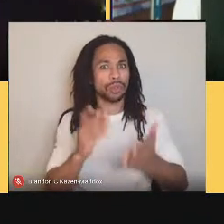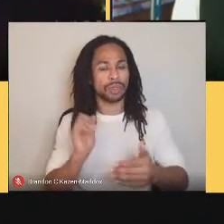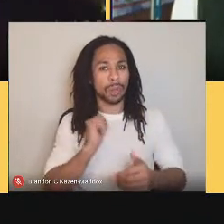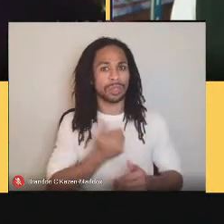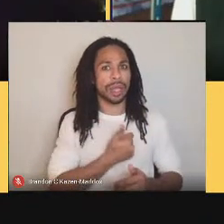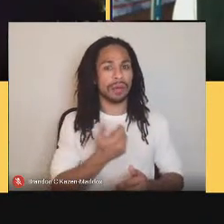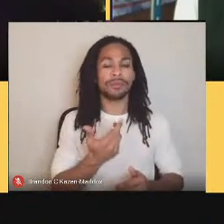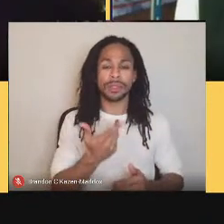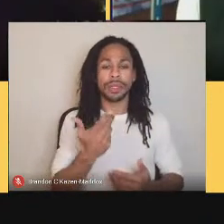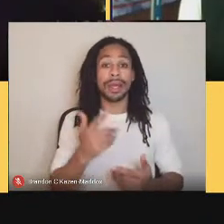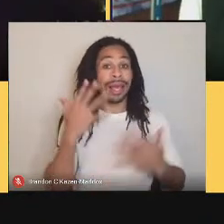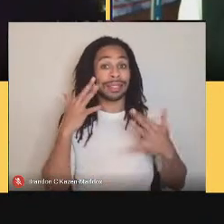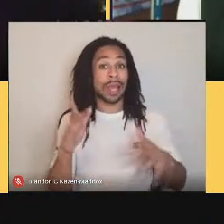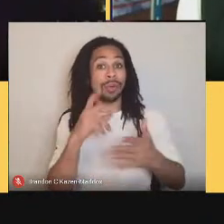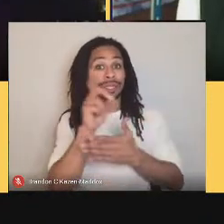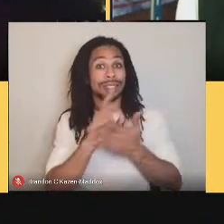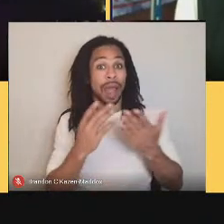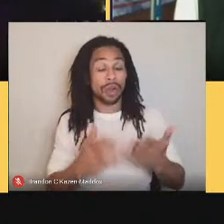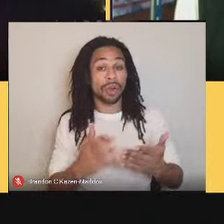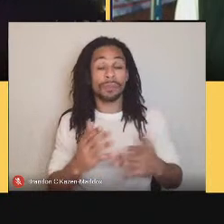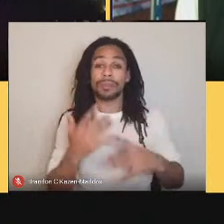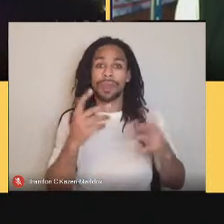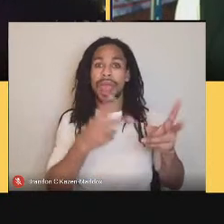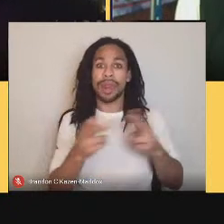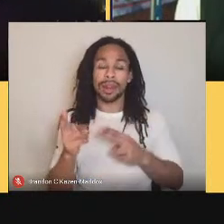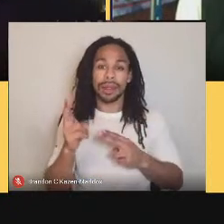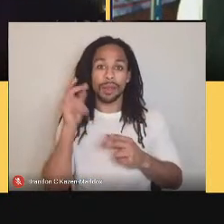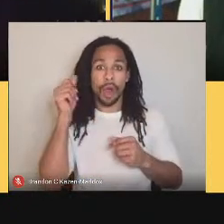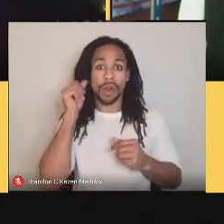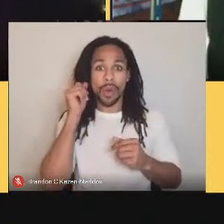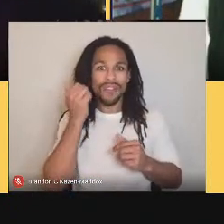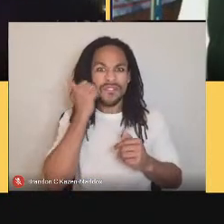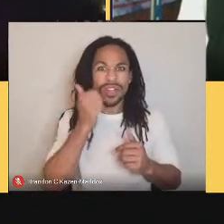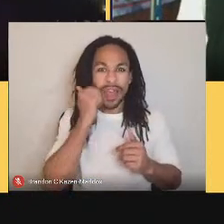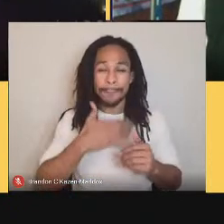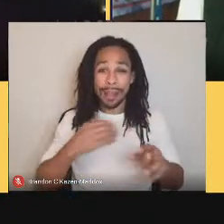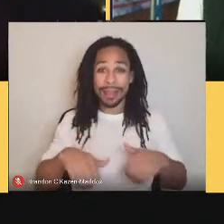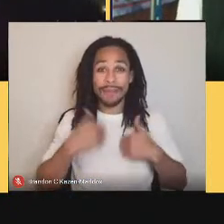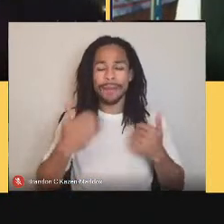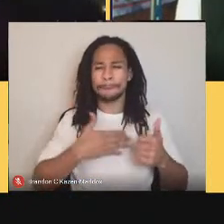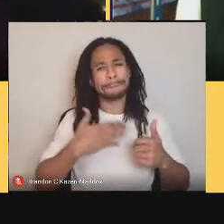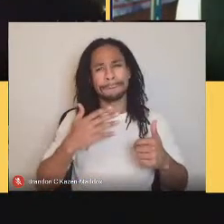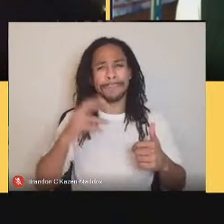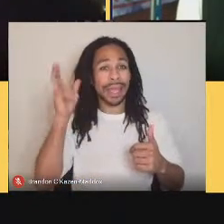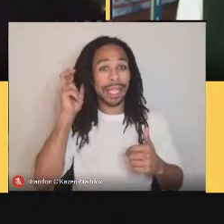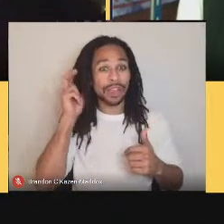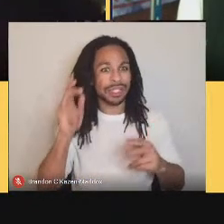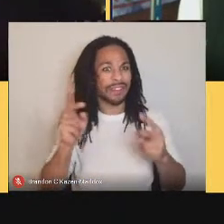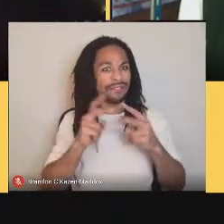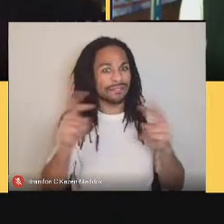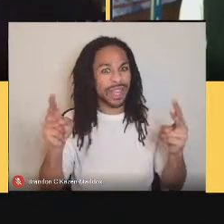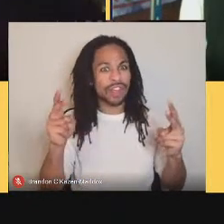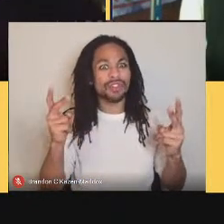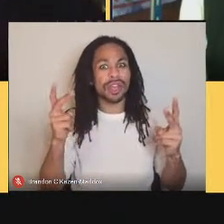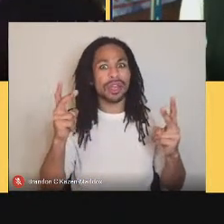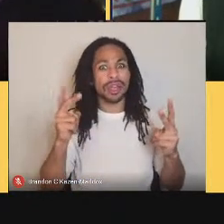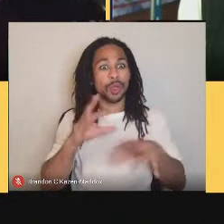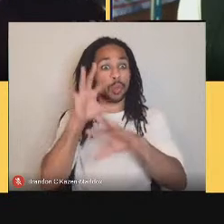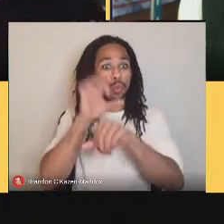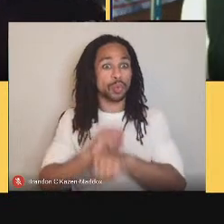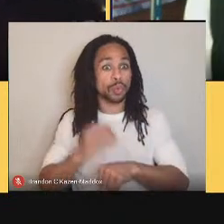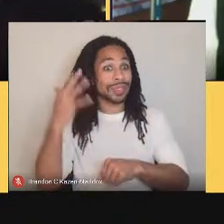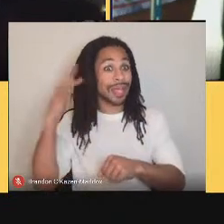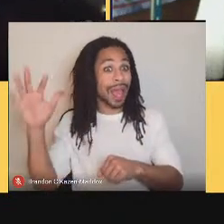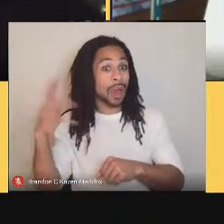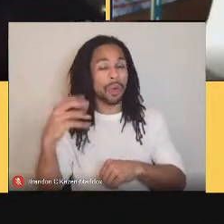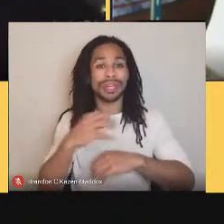composer, being a sound designer, editing audio every single day of my life, my ear is very, very, very accustomed to sound and